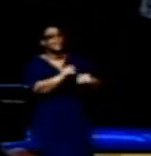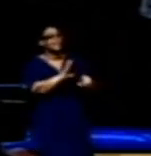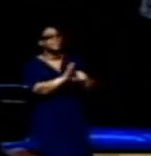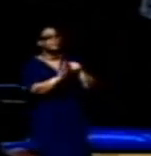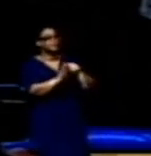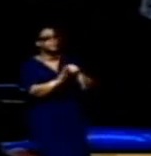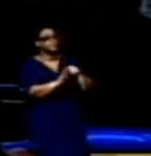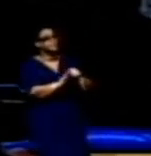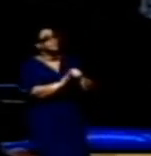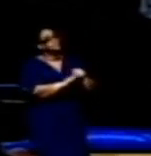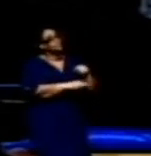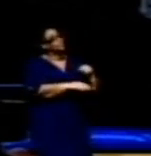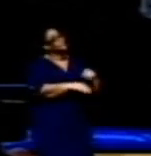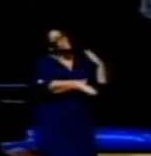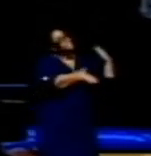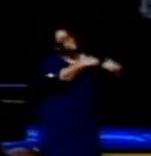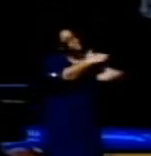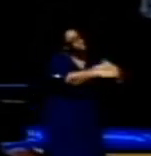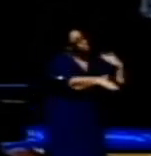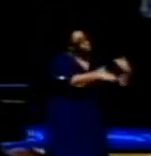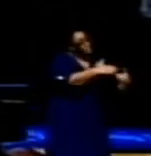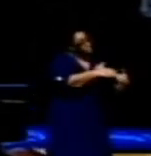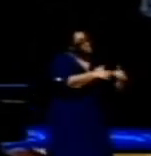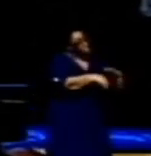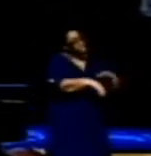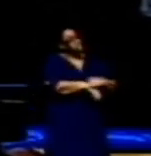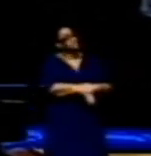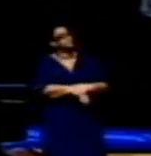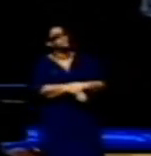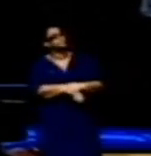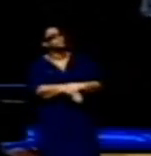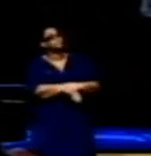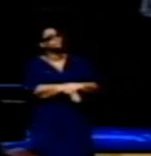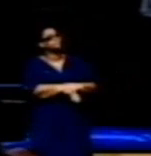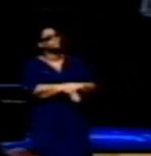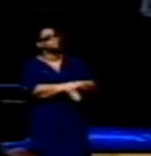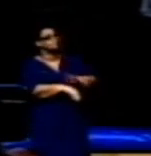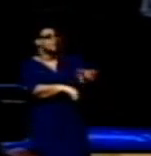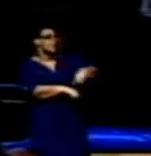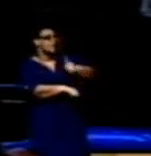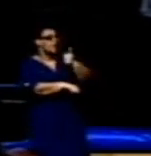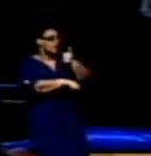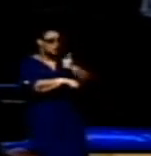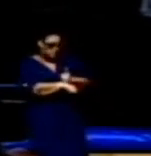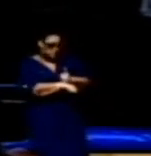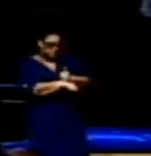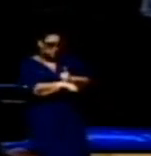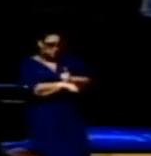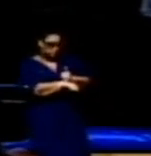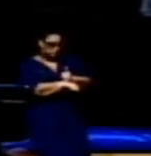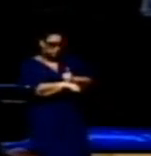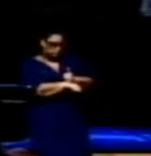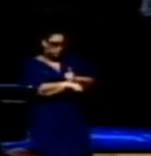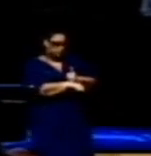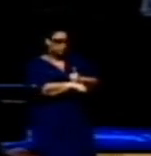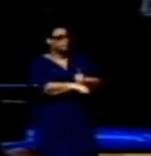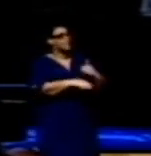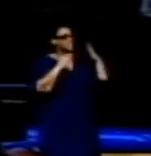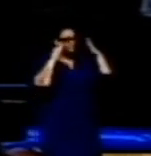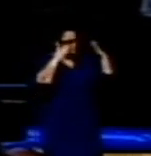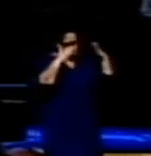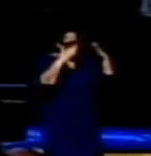So each generation should set its hopes anew on who? On